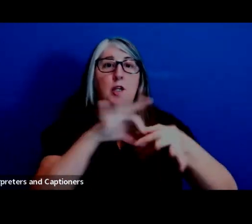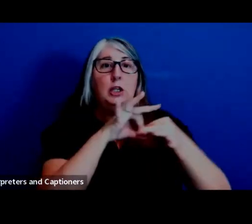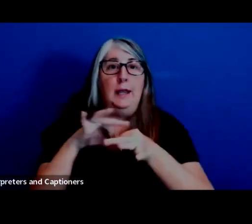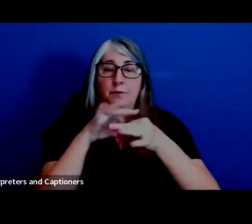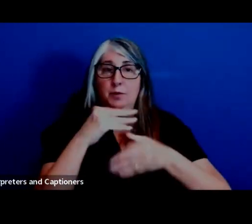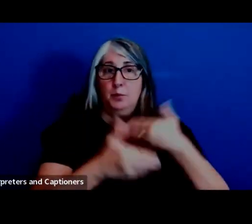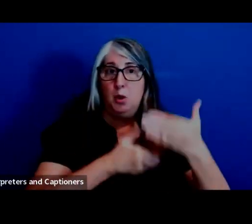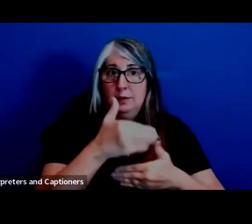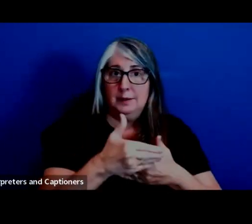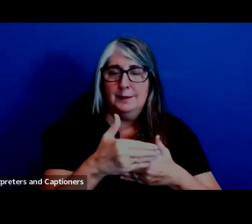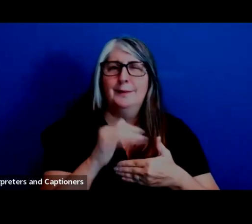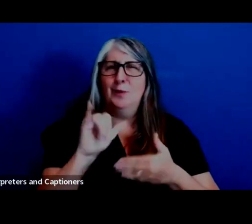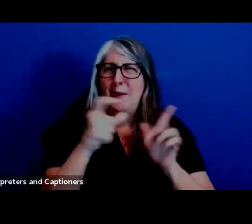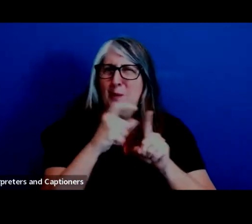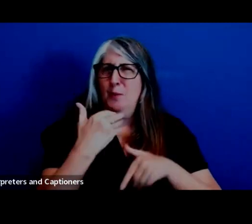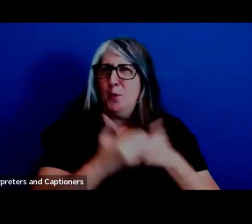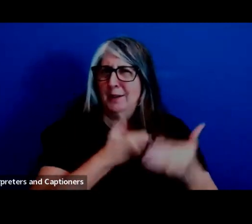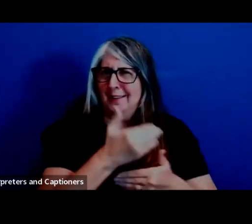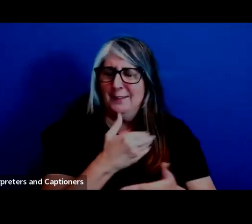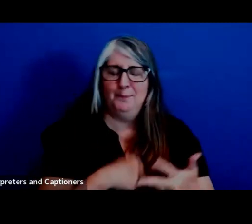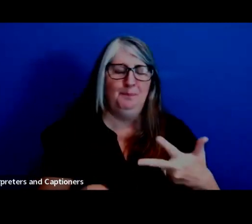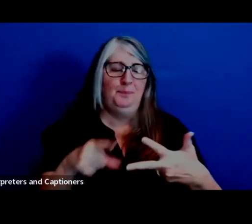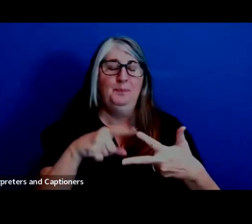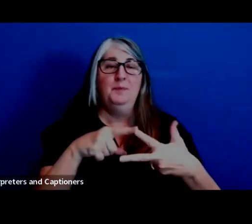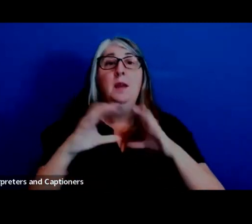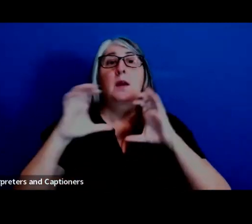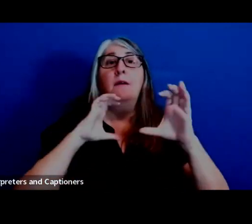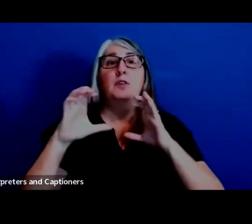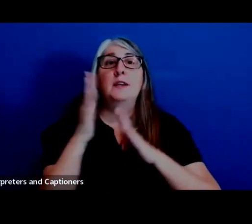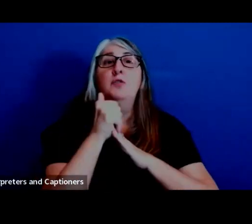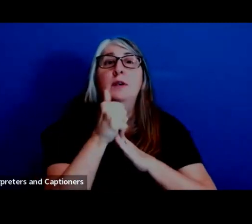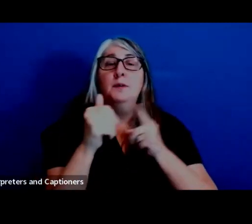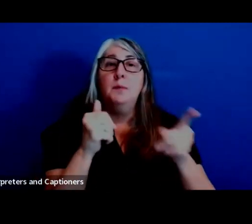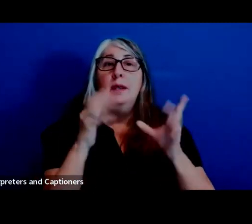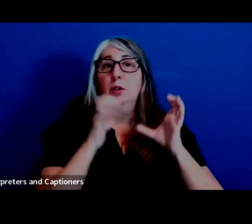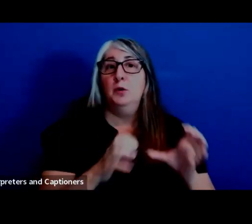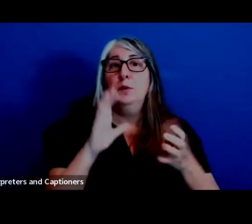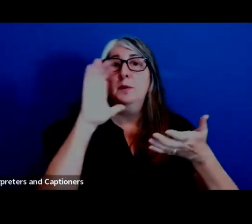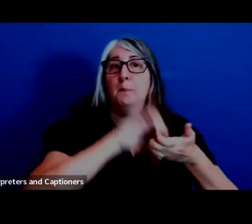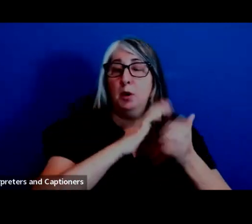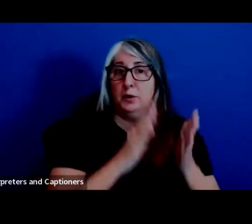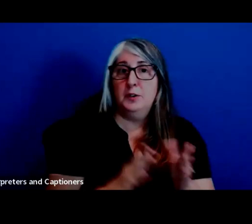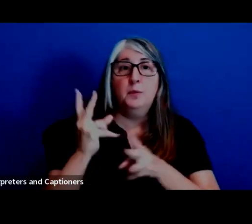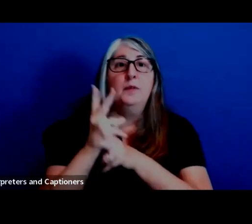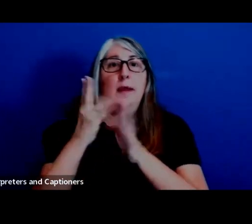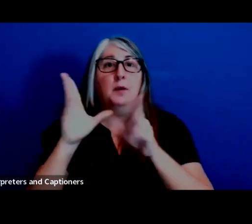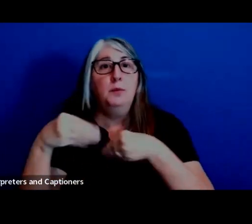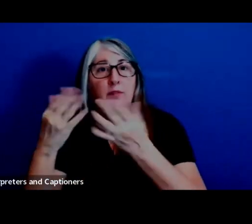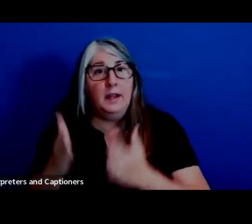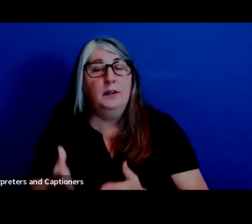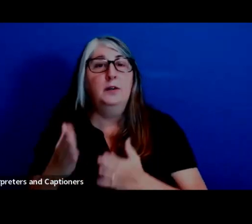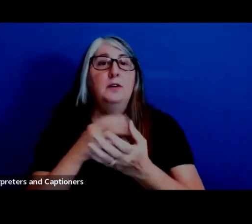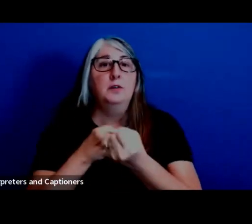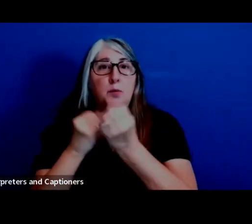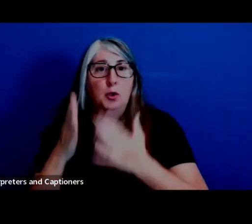process, again, that word process, of conversations directed by consumers in partnership with care providers and natural supporters.